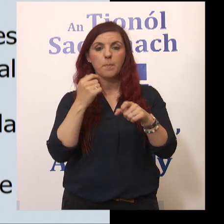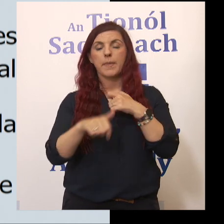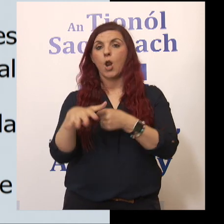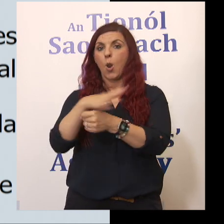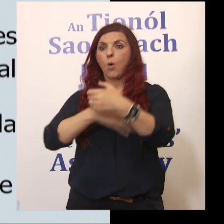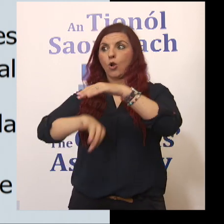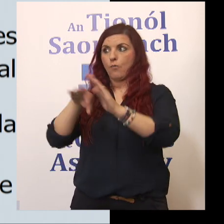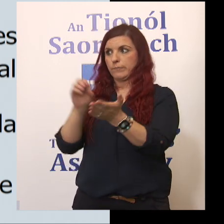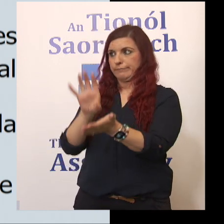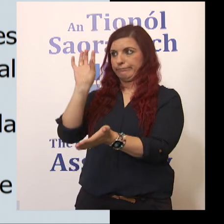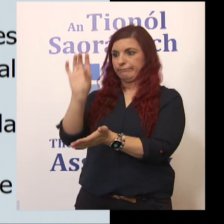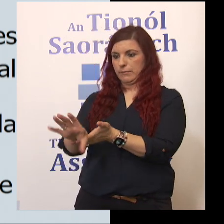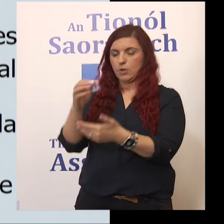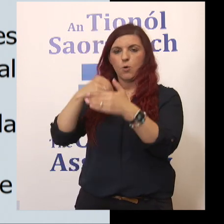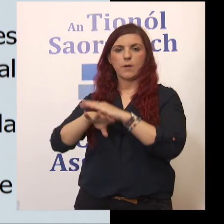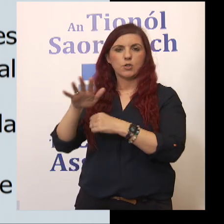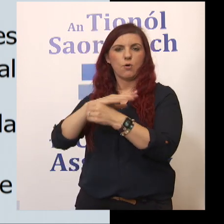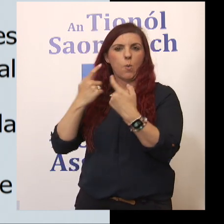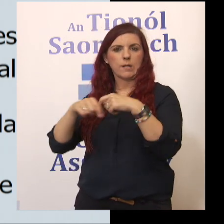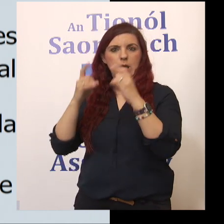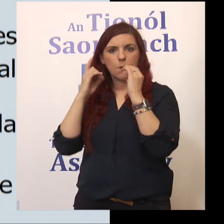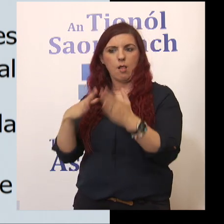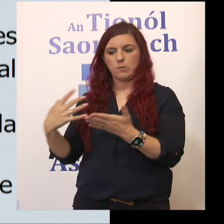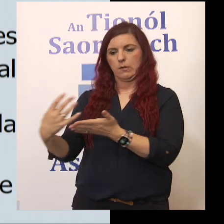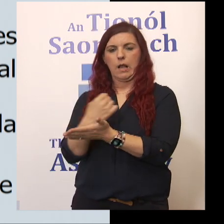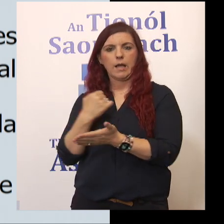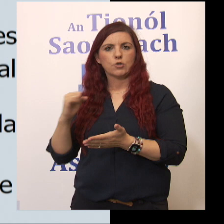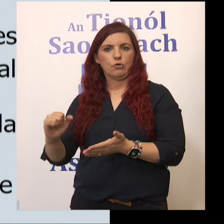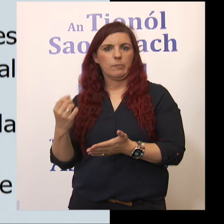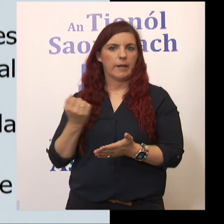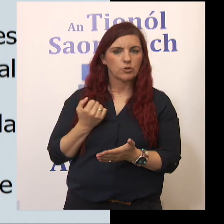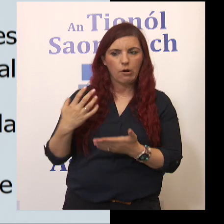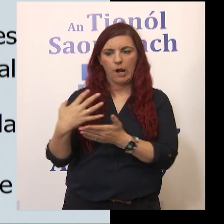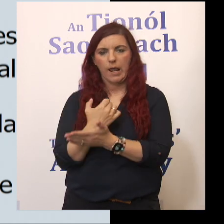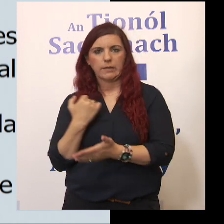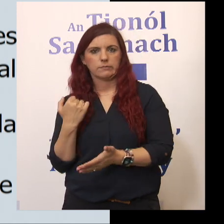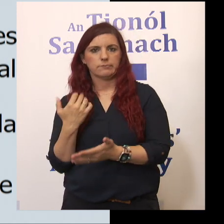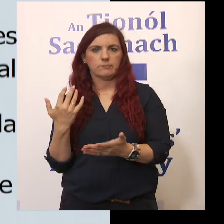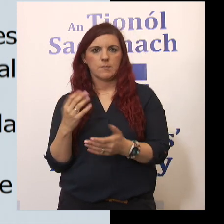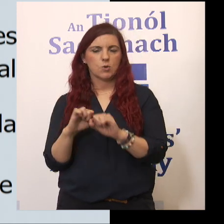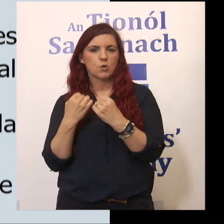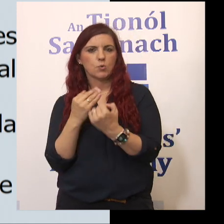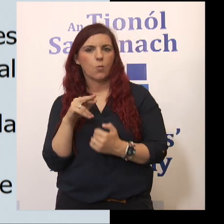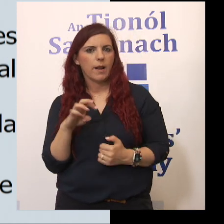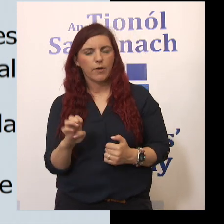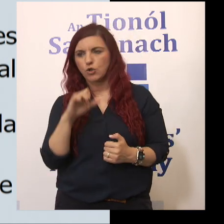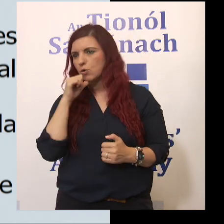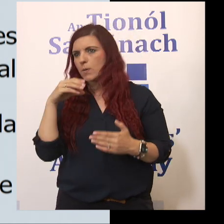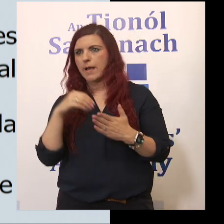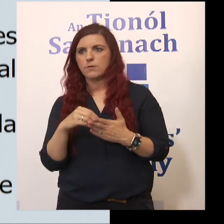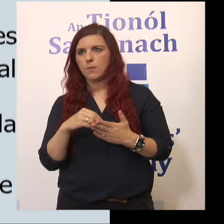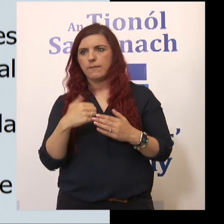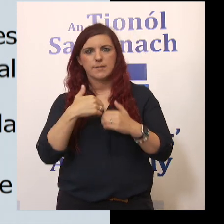go to your local town hall to in your dealings with the social welfare system instead of having a network of